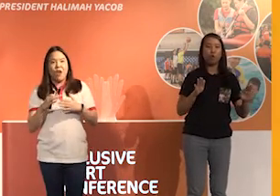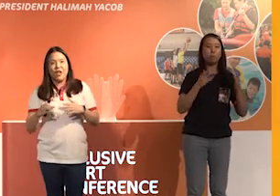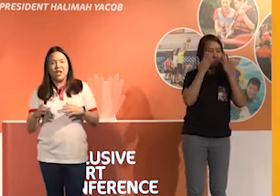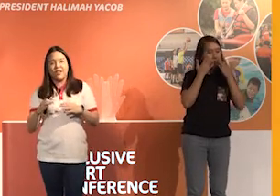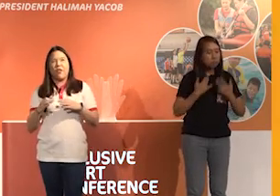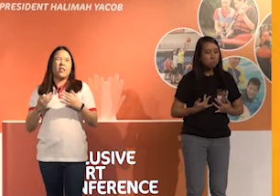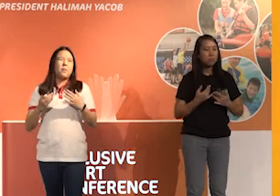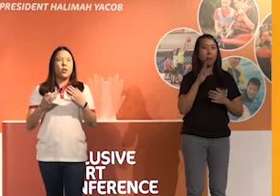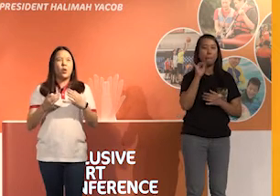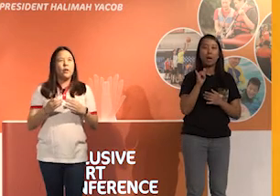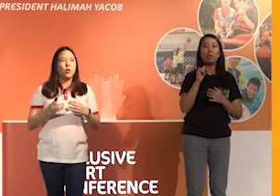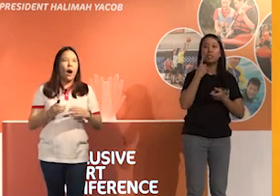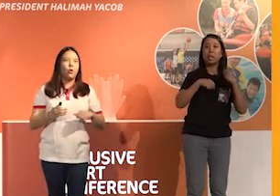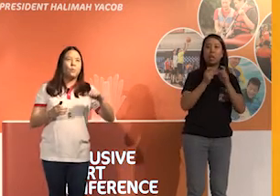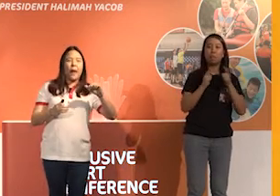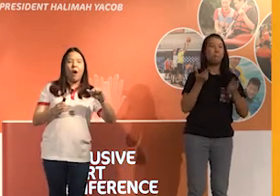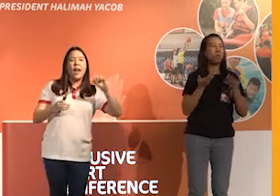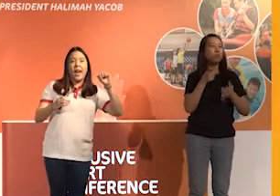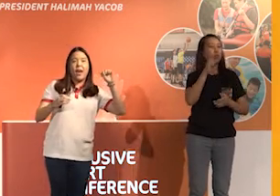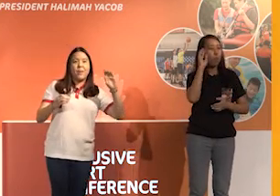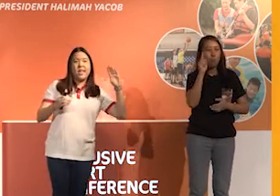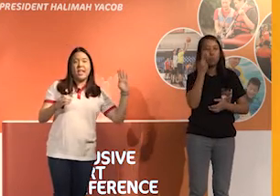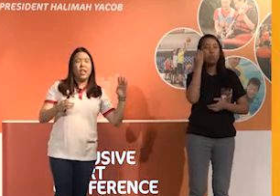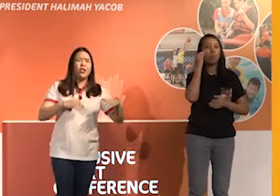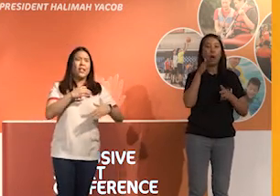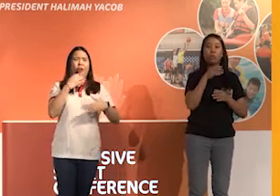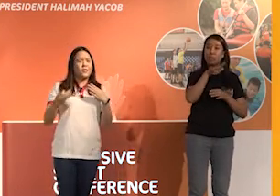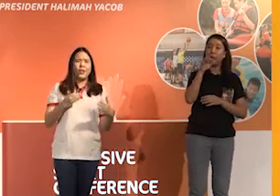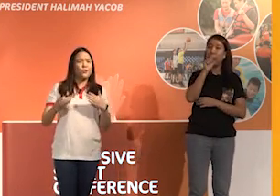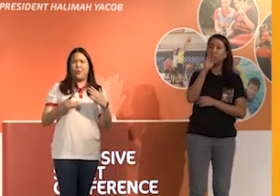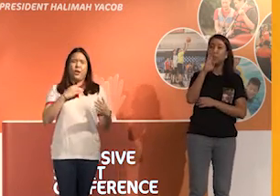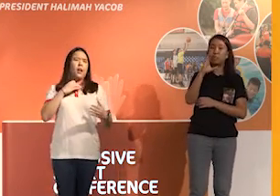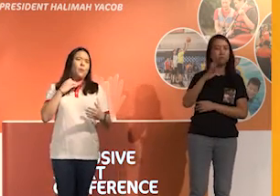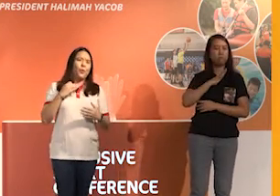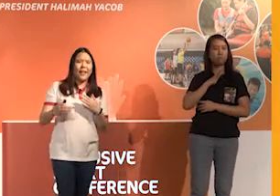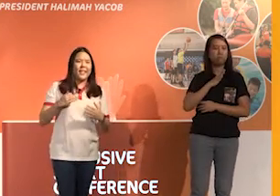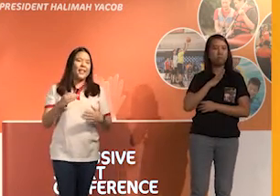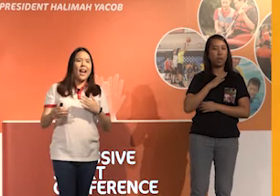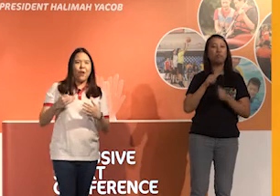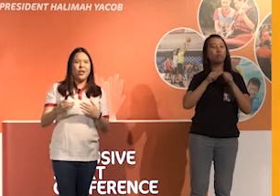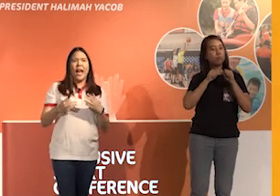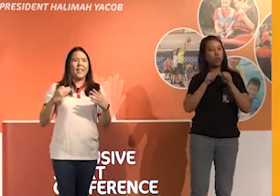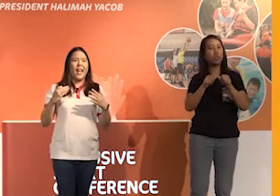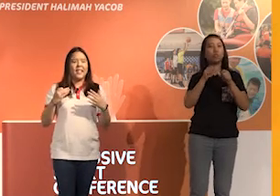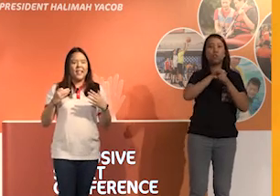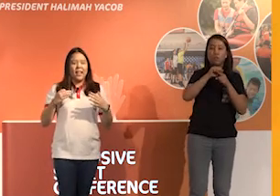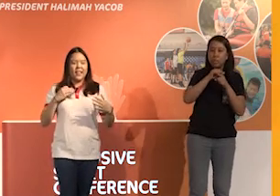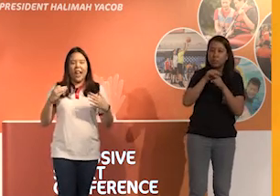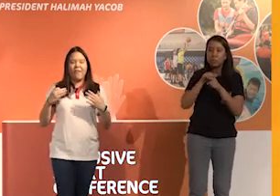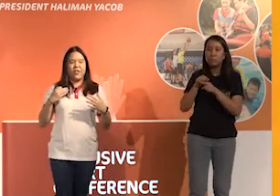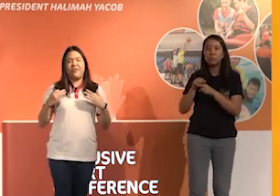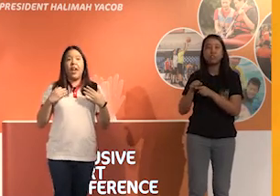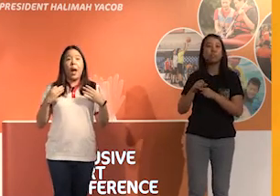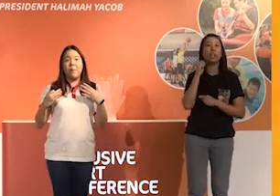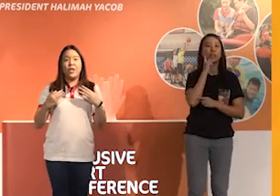sign language. For example, you only know how to spell A, B, C. Just continue to practice sign language, and then the